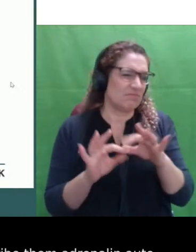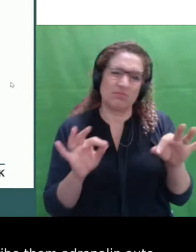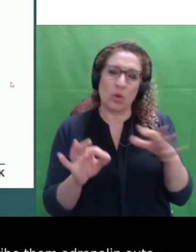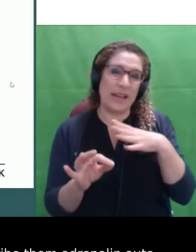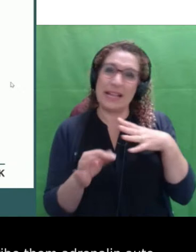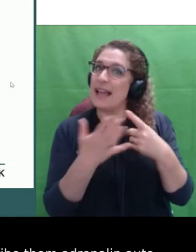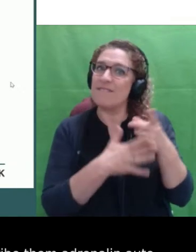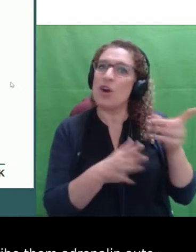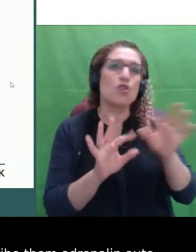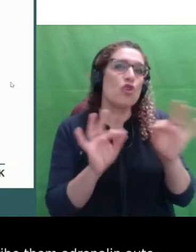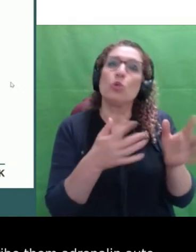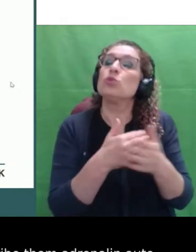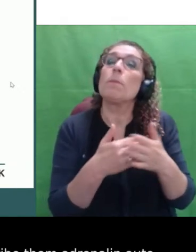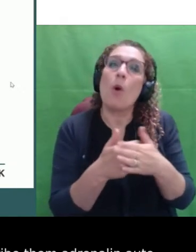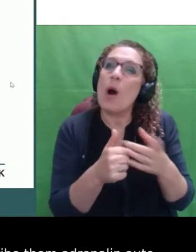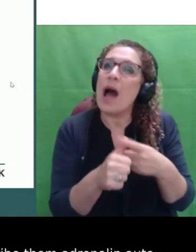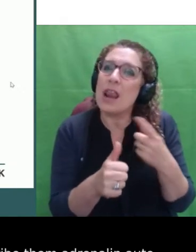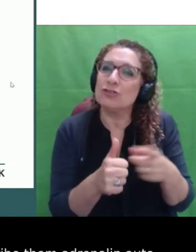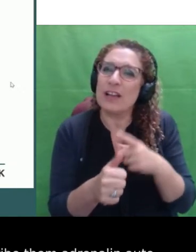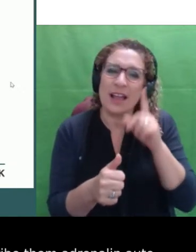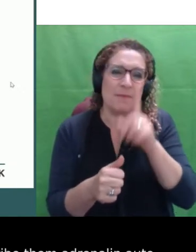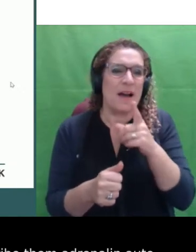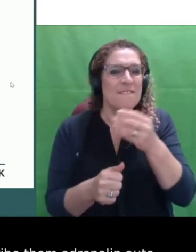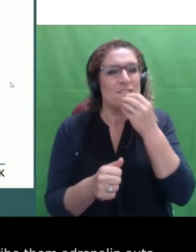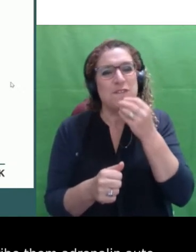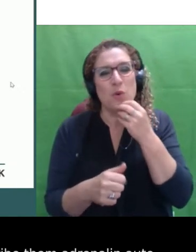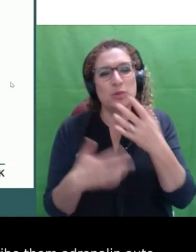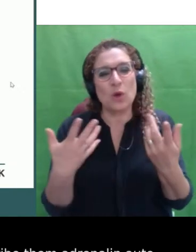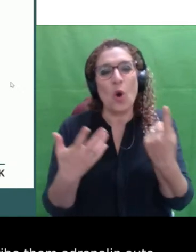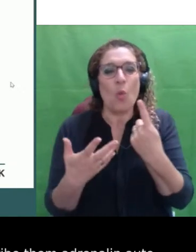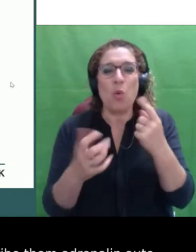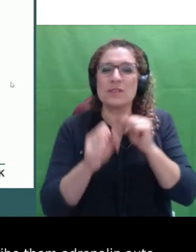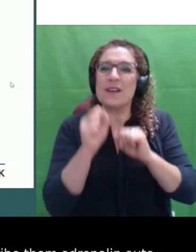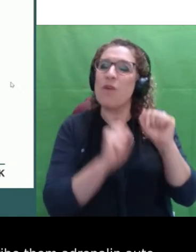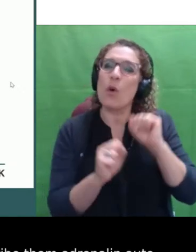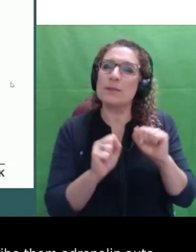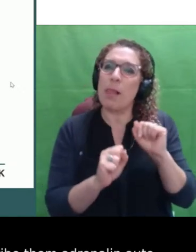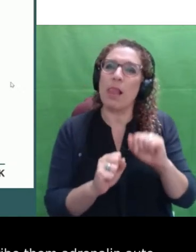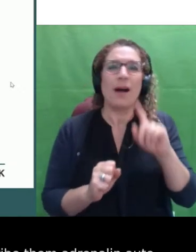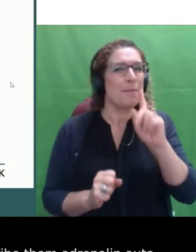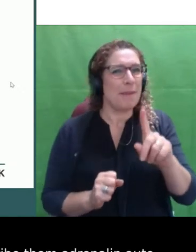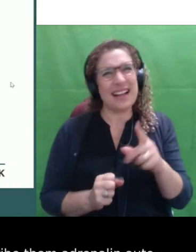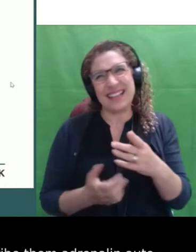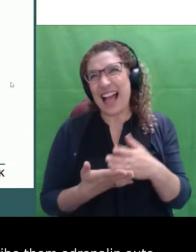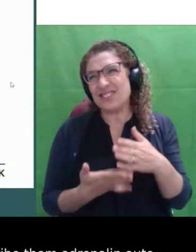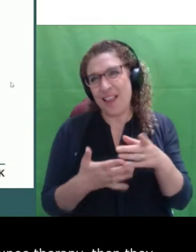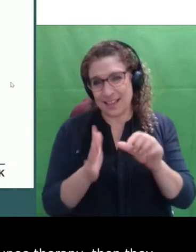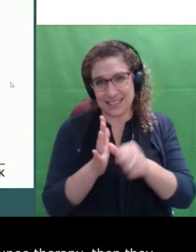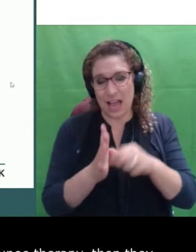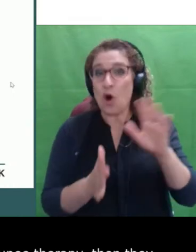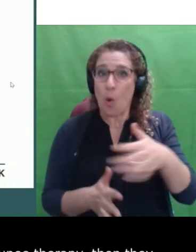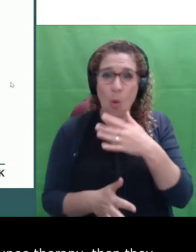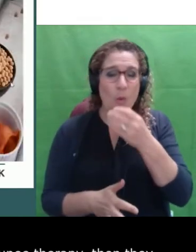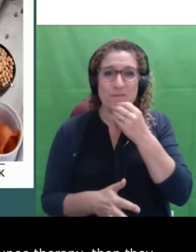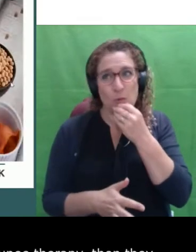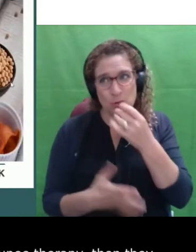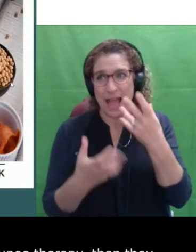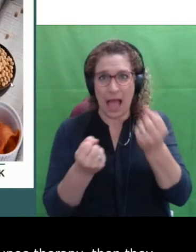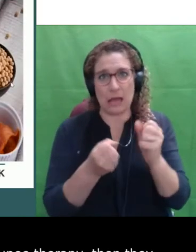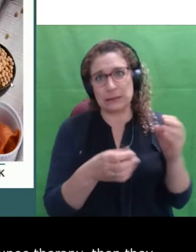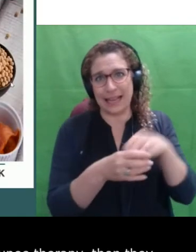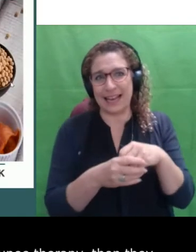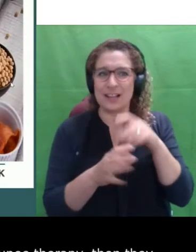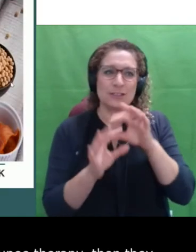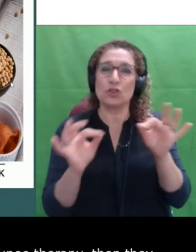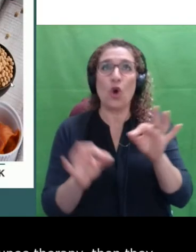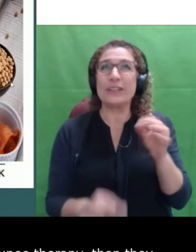food again i think is a bit questionable nothing is actually as easy to avoid as you think so take that you know think carefully